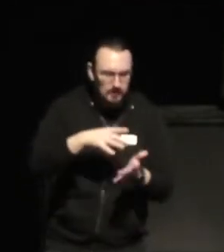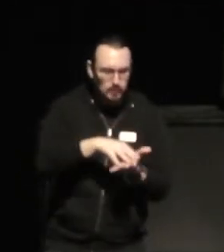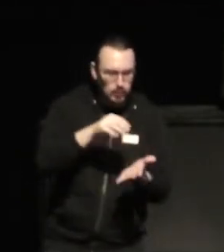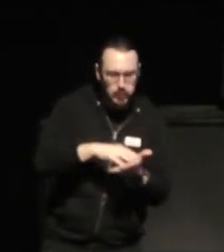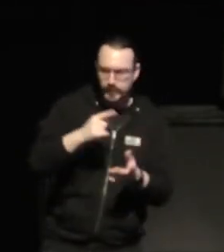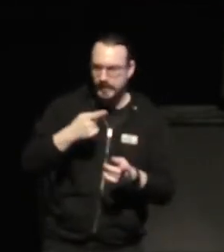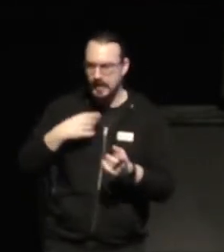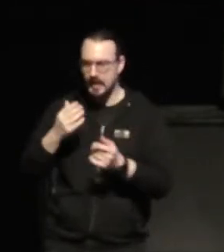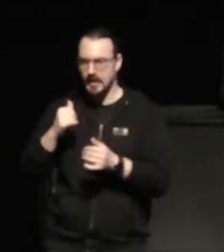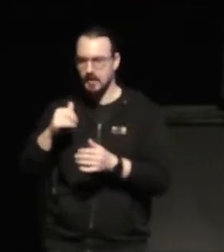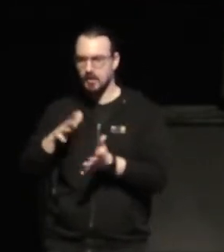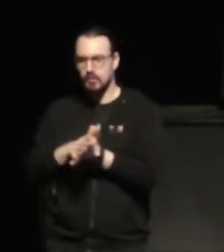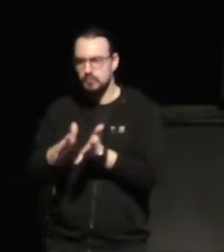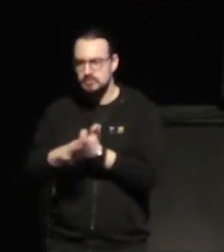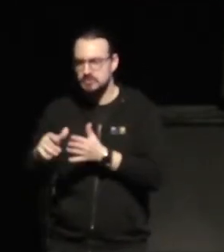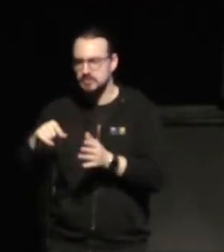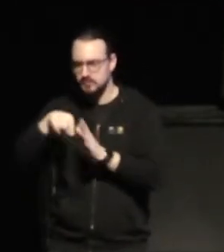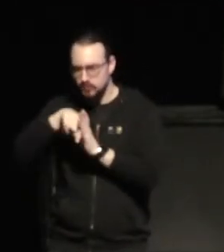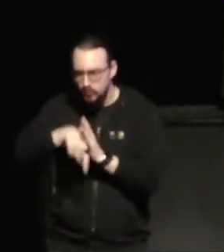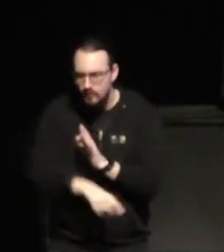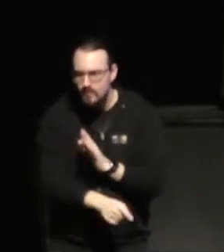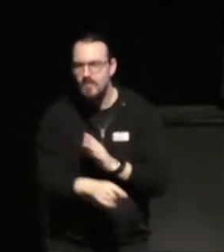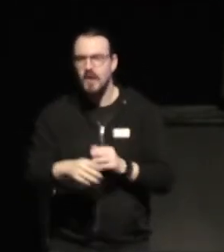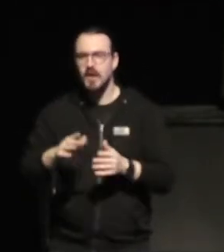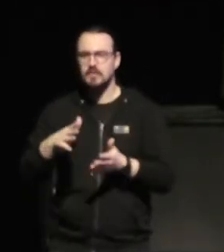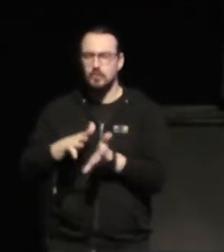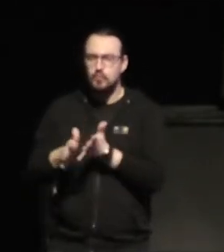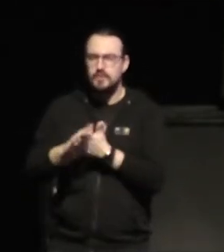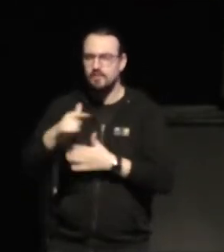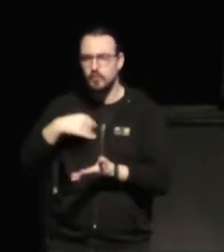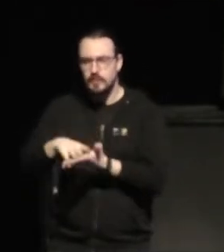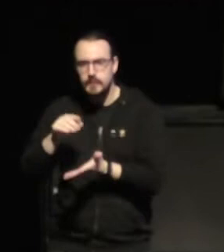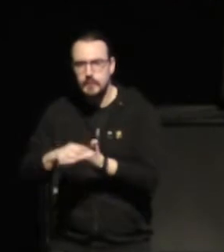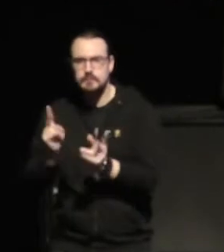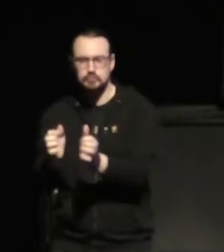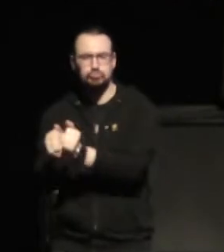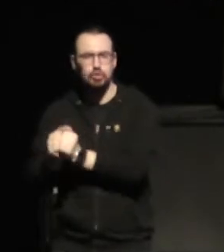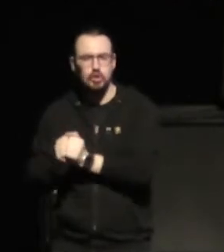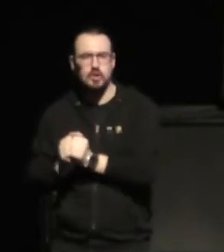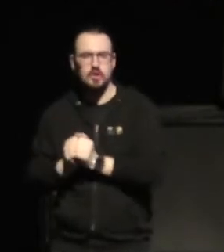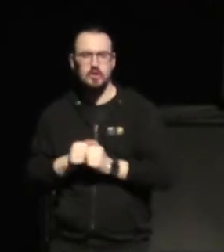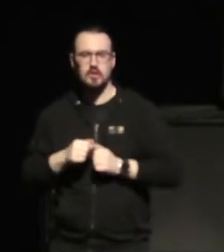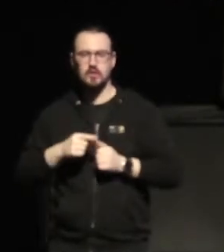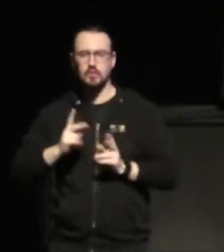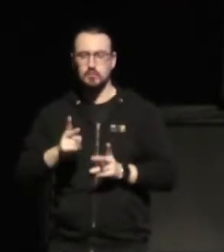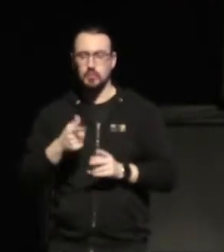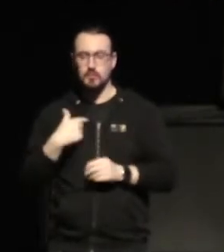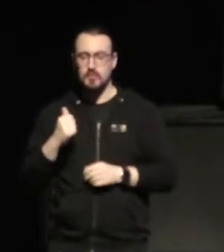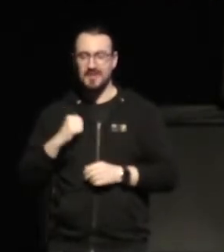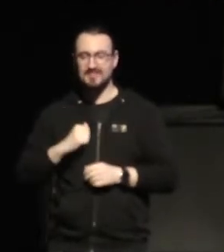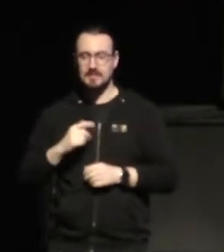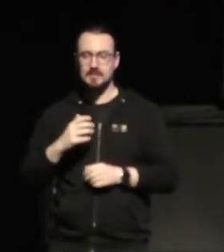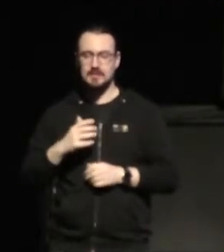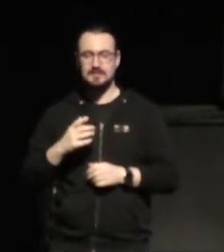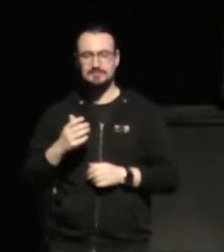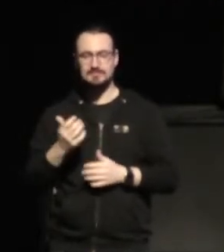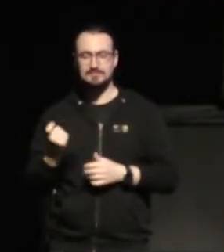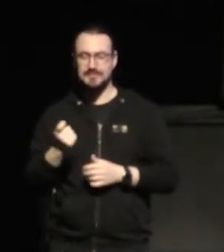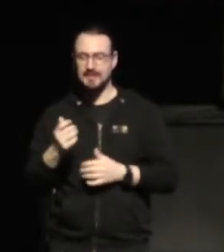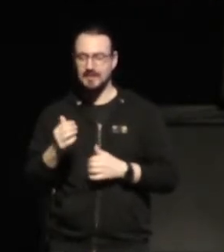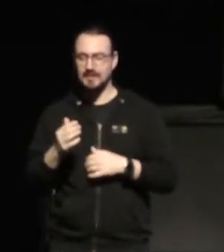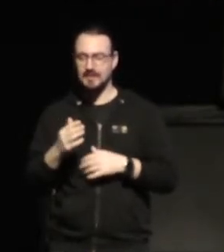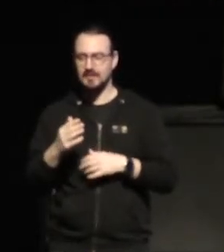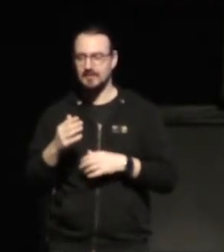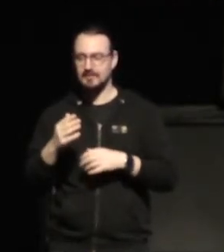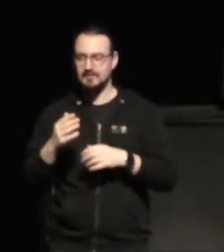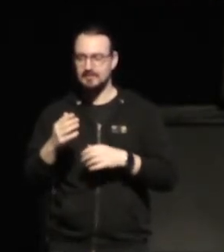soil exploitation. And this is also taken to the land grabbing of peasants. We have many cases of